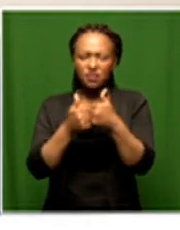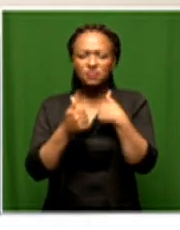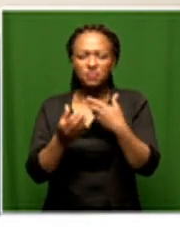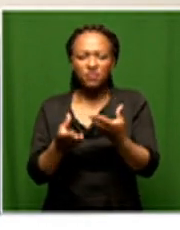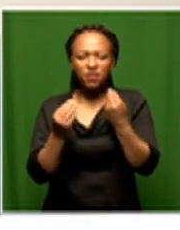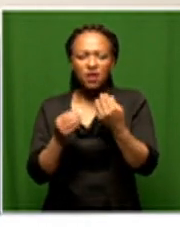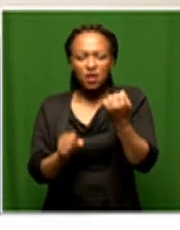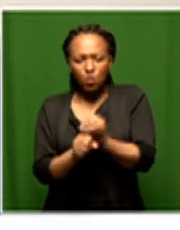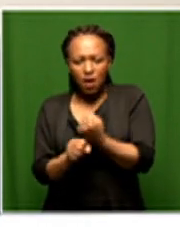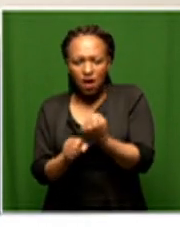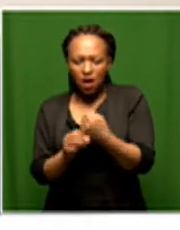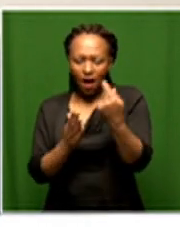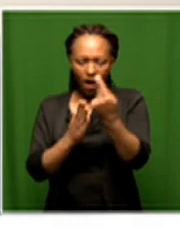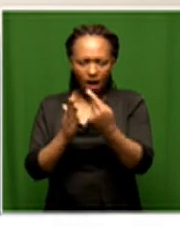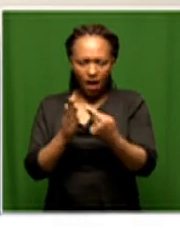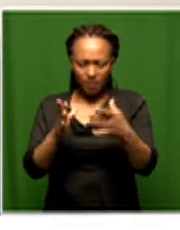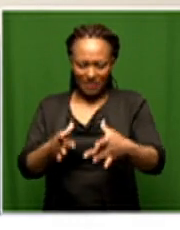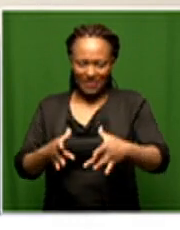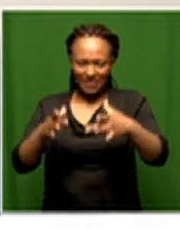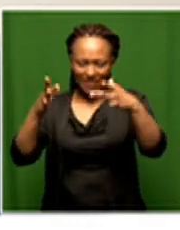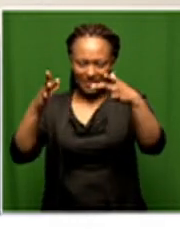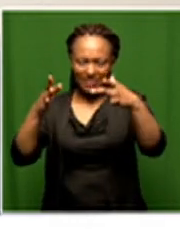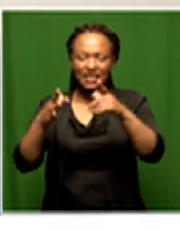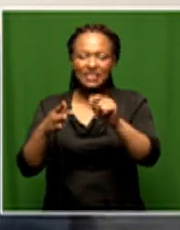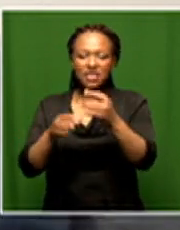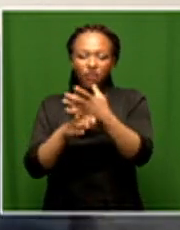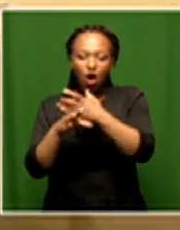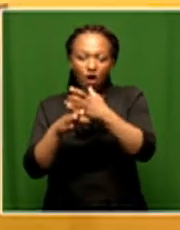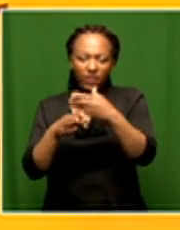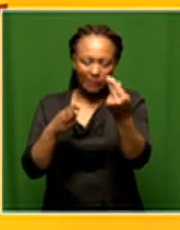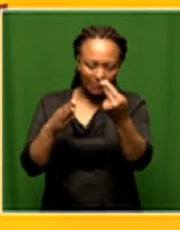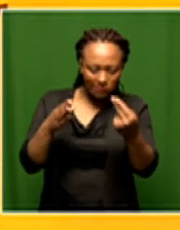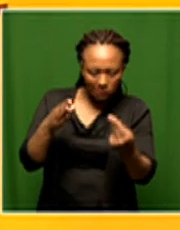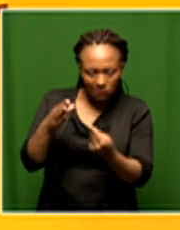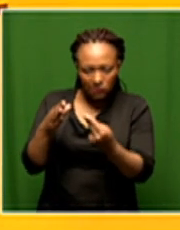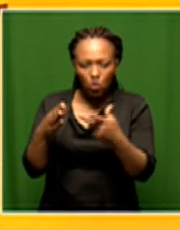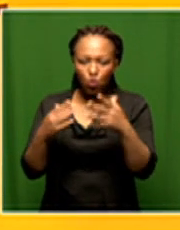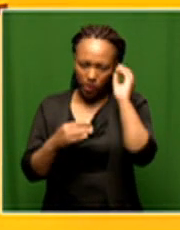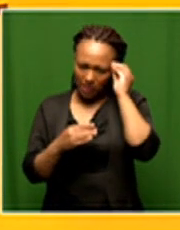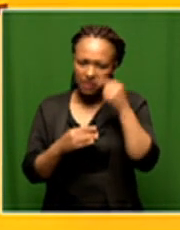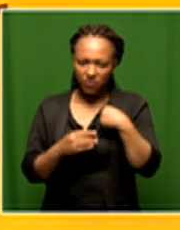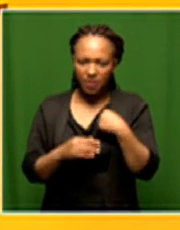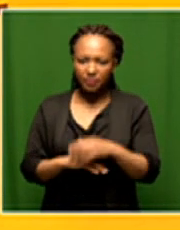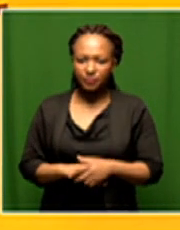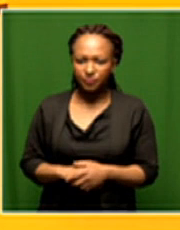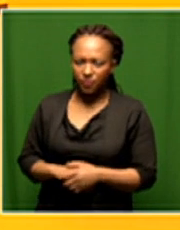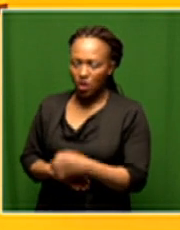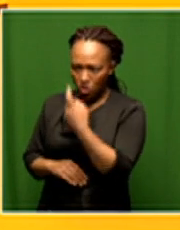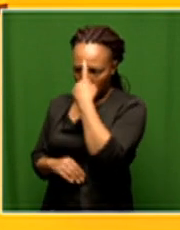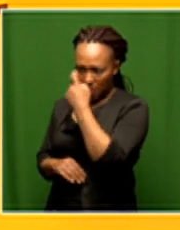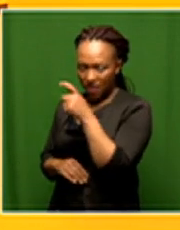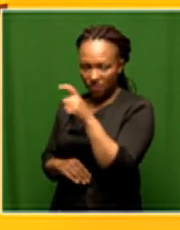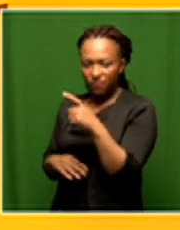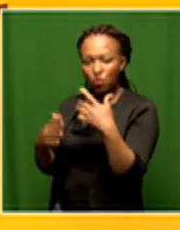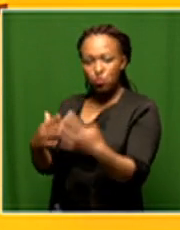having a work of art on the tin, I thought that would be quite interesting to have. So do you believe that it really captured